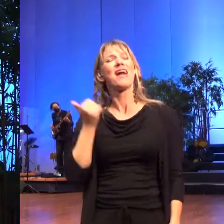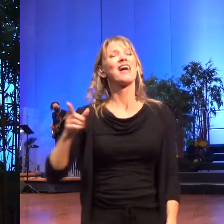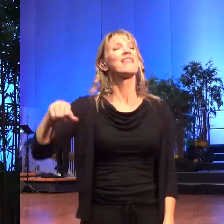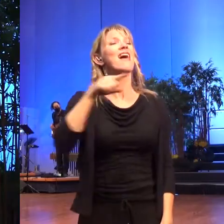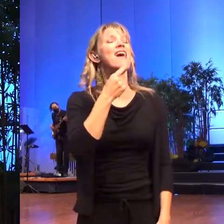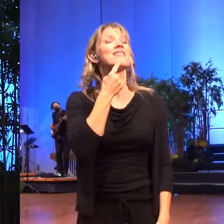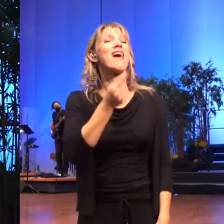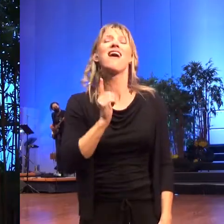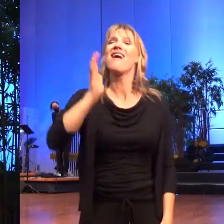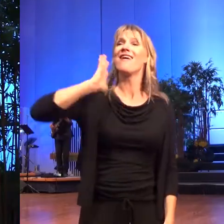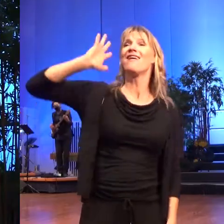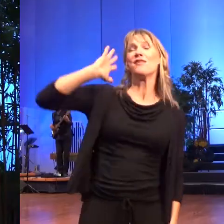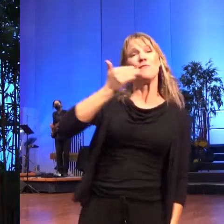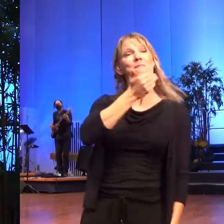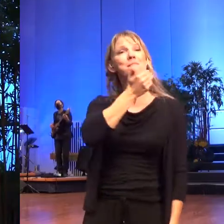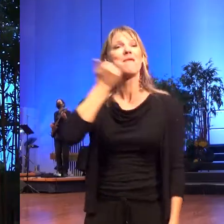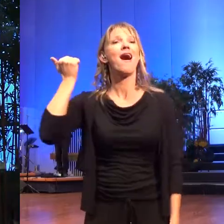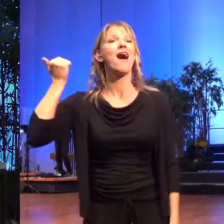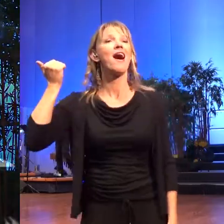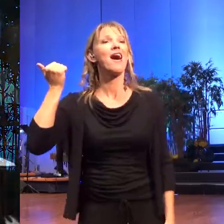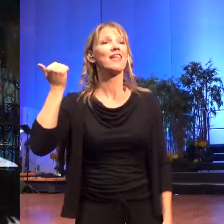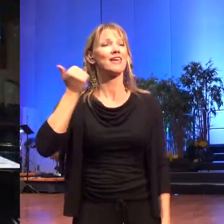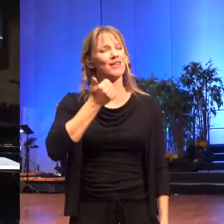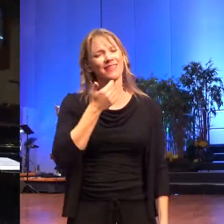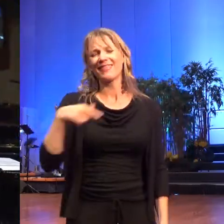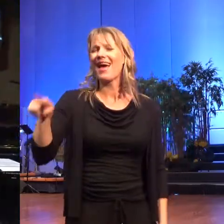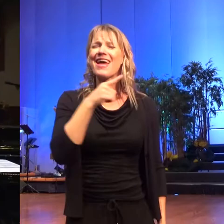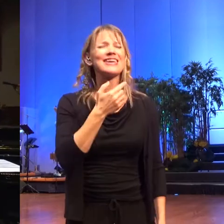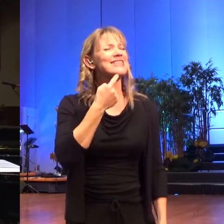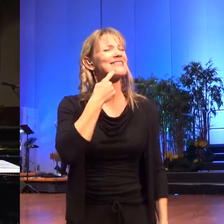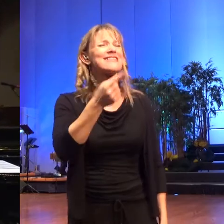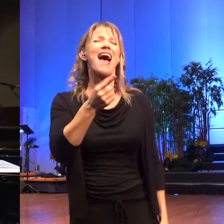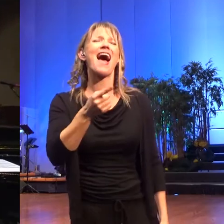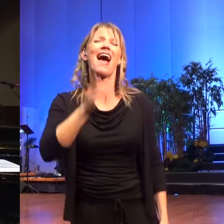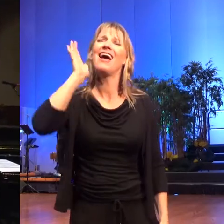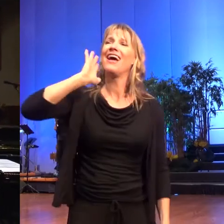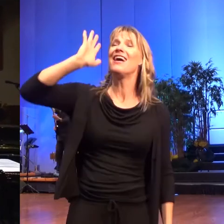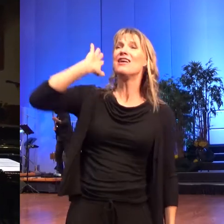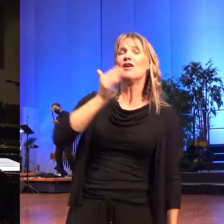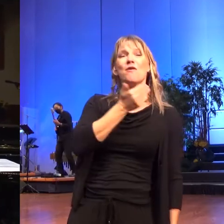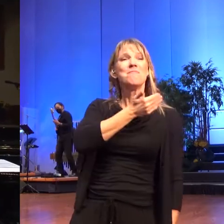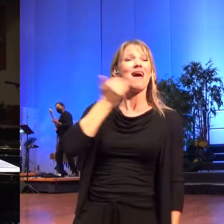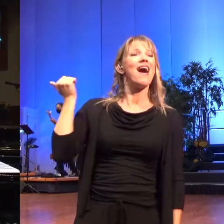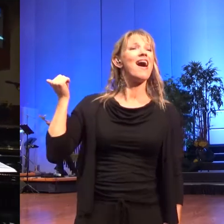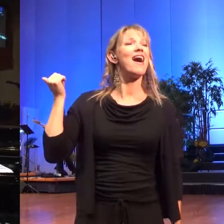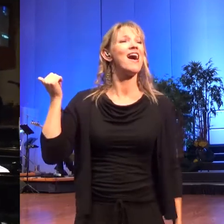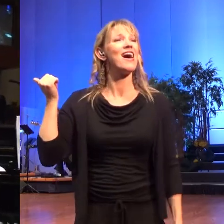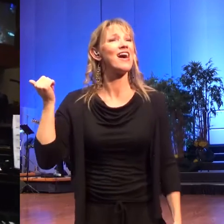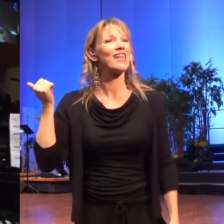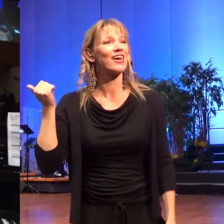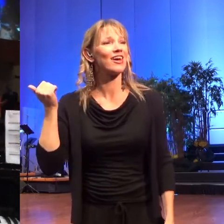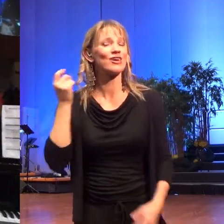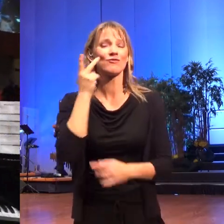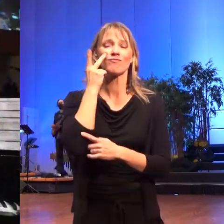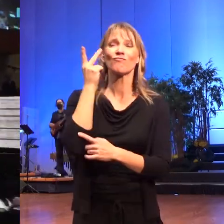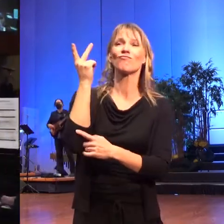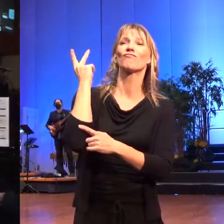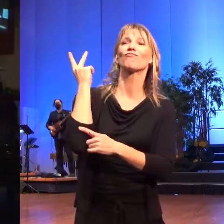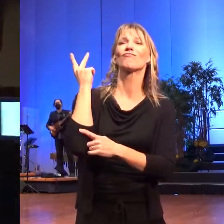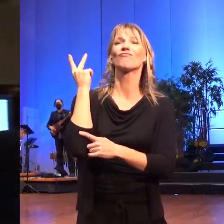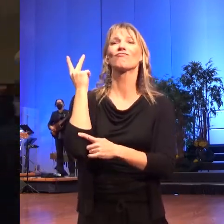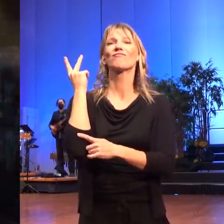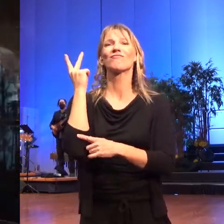say that it was better in the good old. They say that it was better in the good old days.